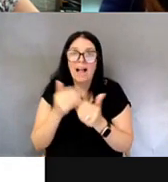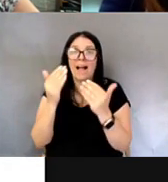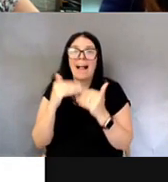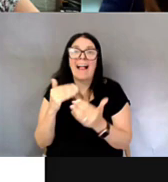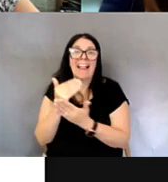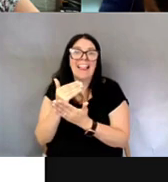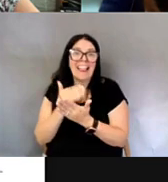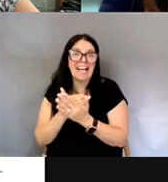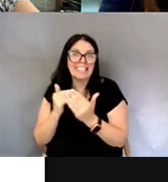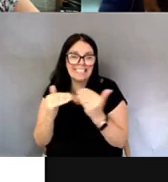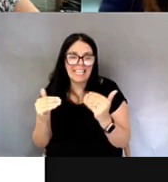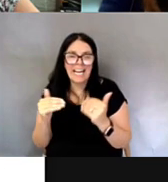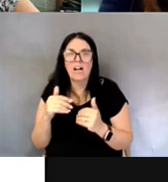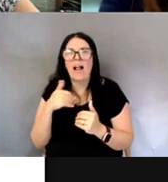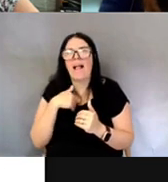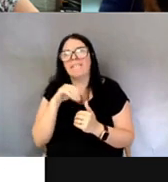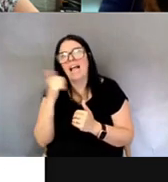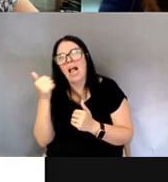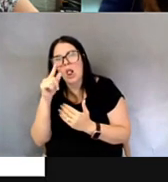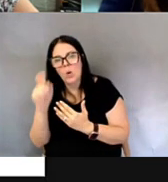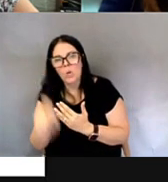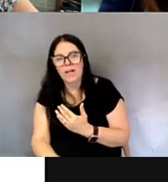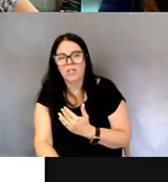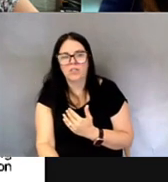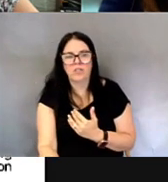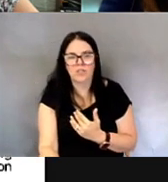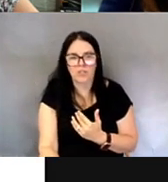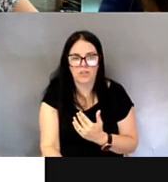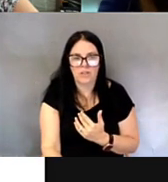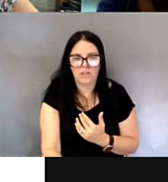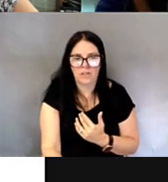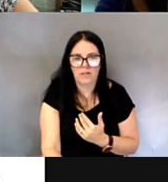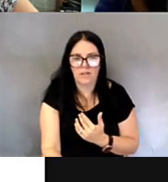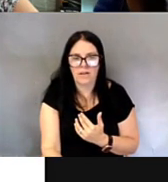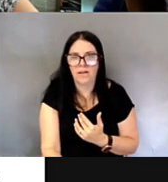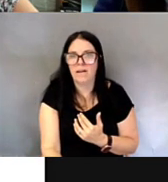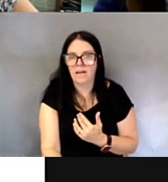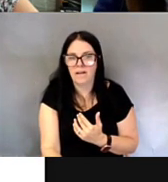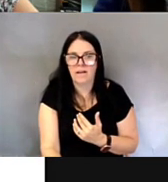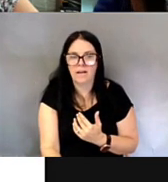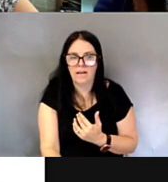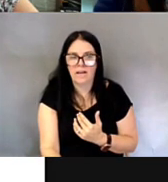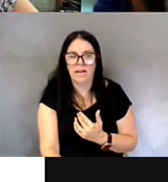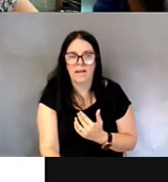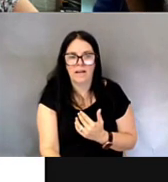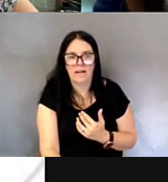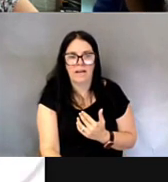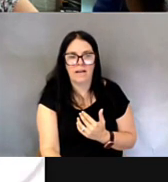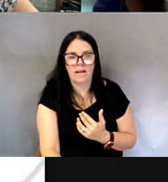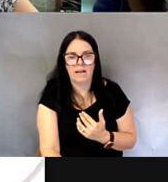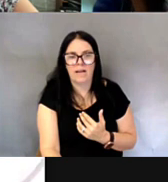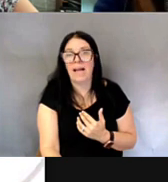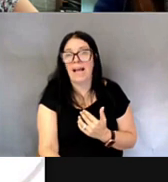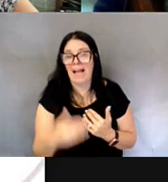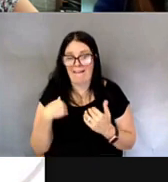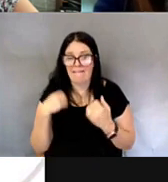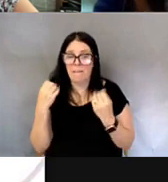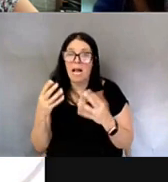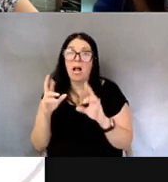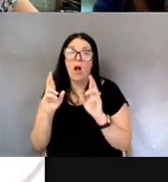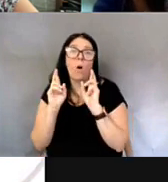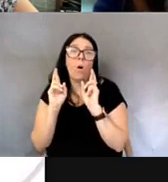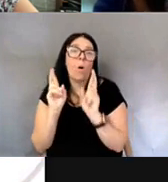There's overarching questions for lesson stage. There's many things there. Hopefully, the